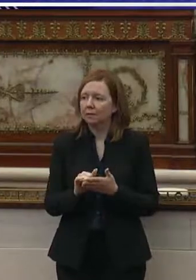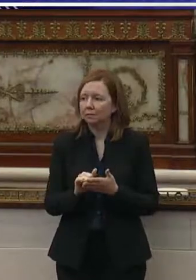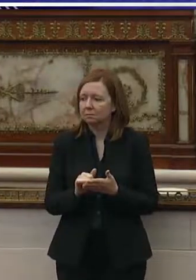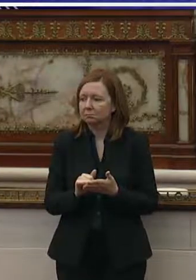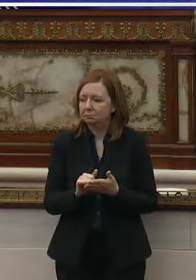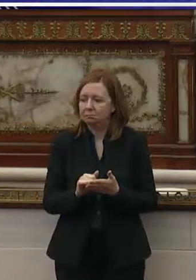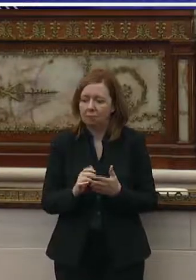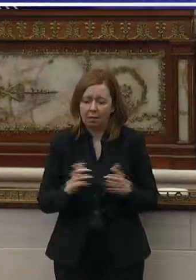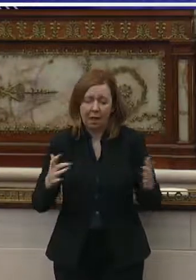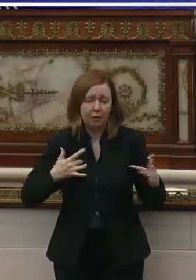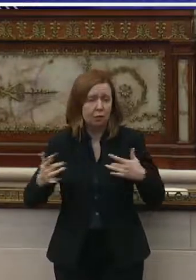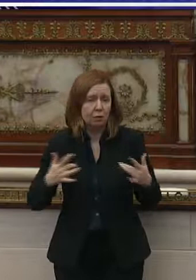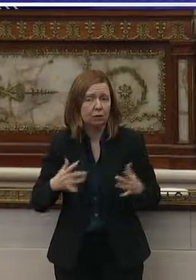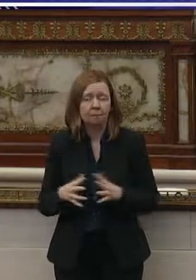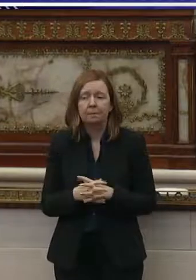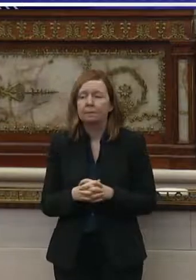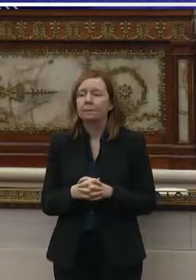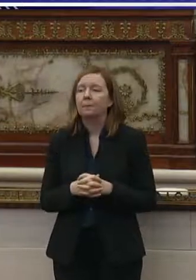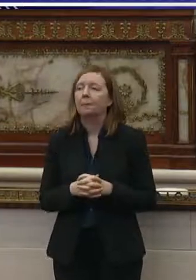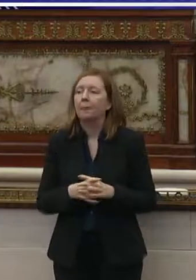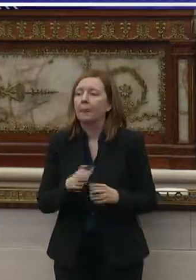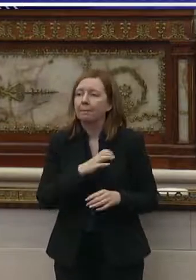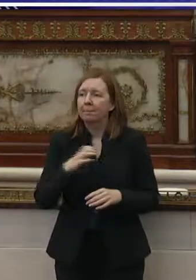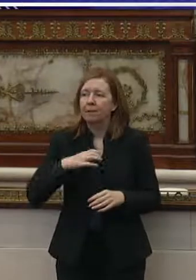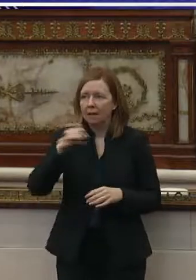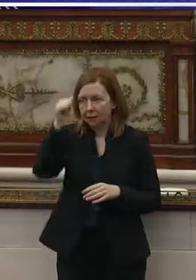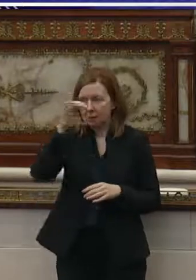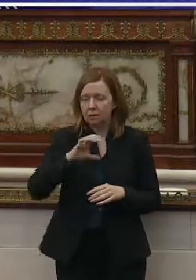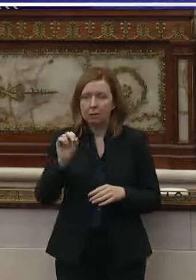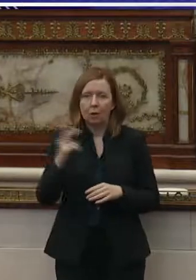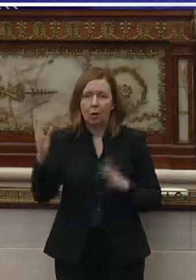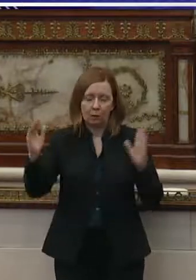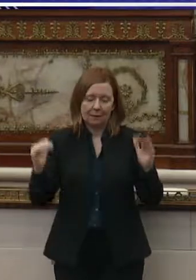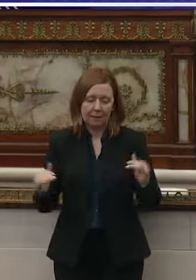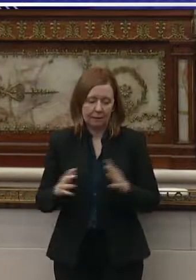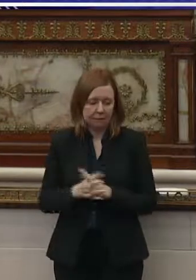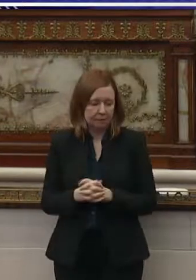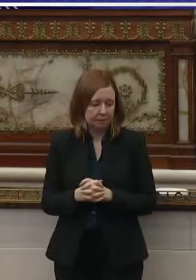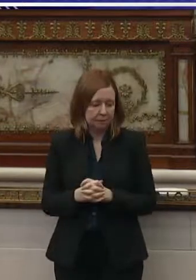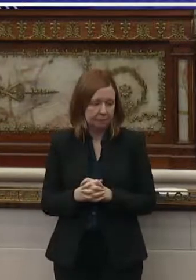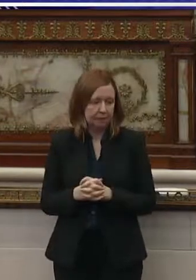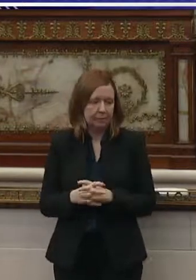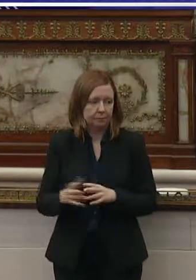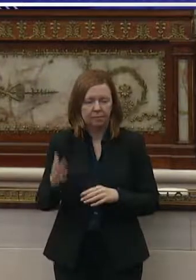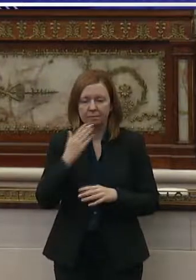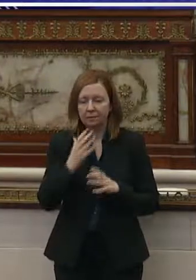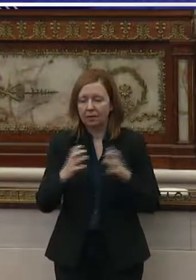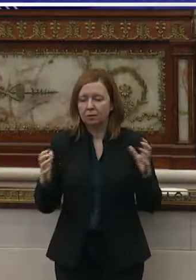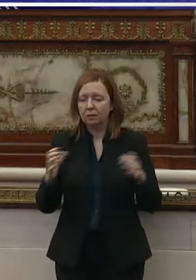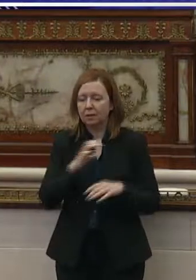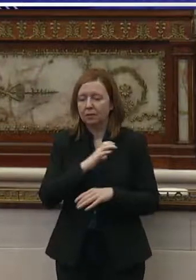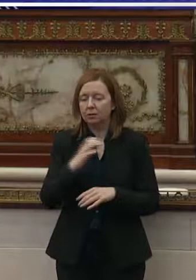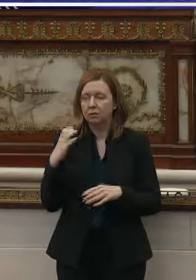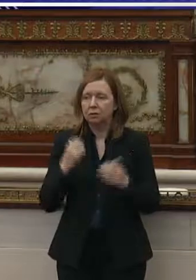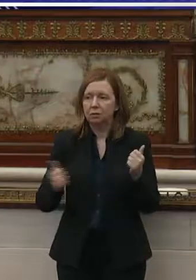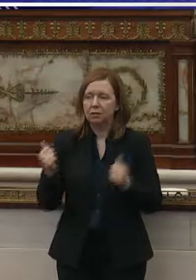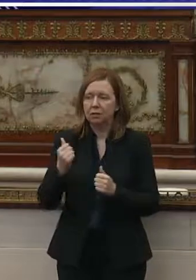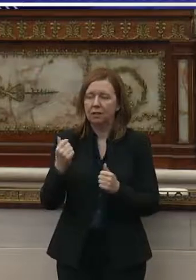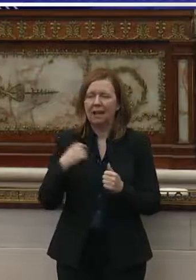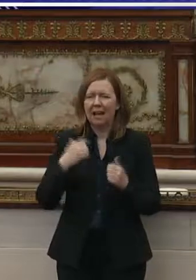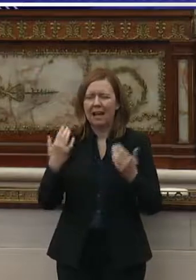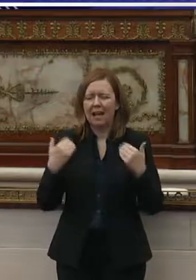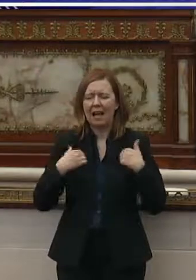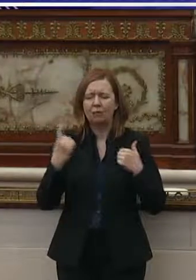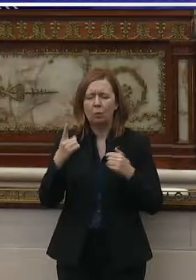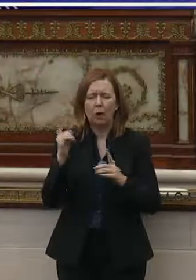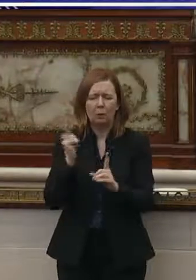great concern. So Councilman O was next. Thank you very much, Chairwoman. I just had one point to follow